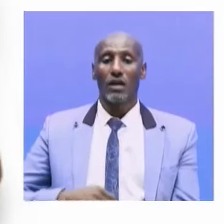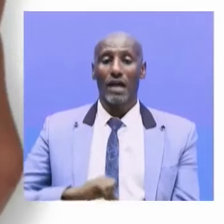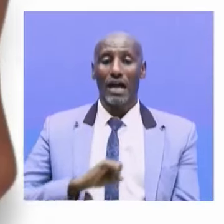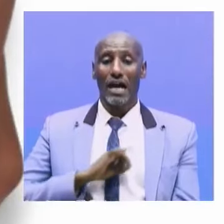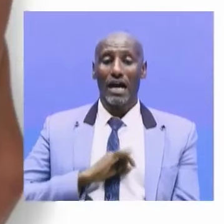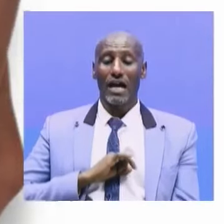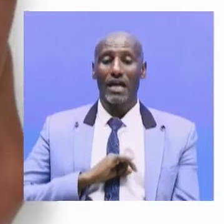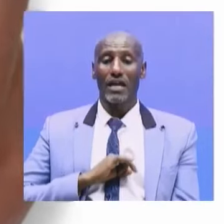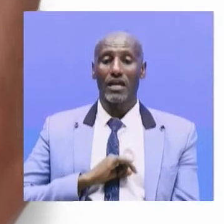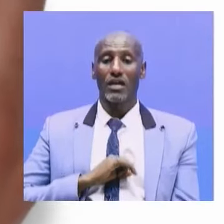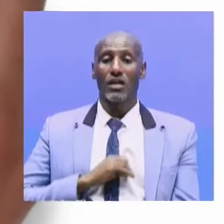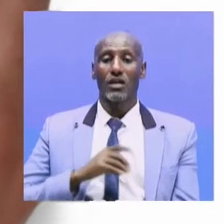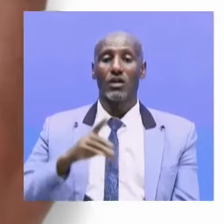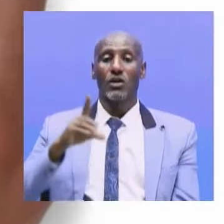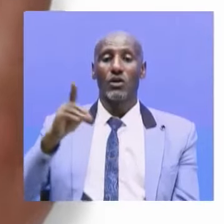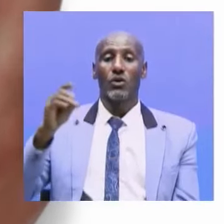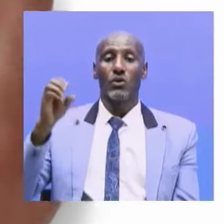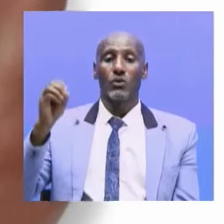not